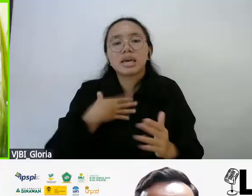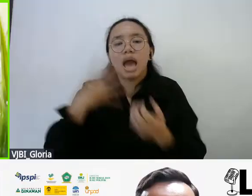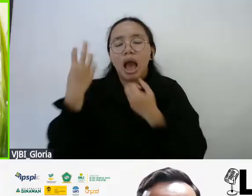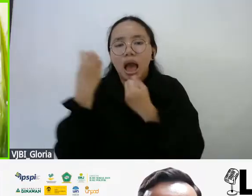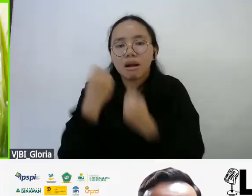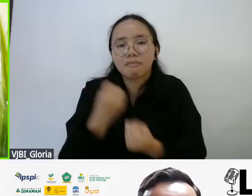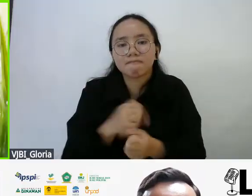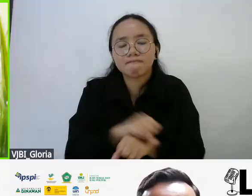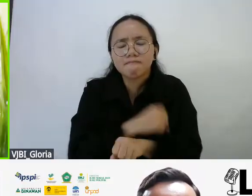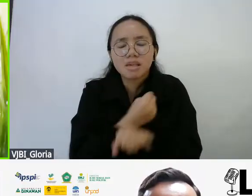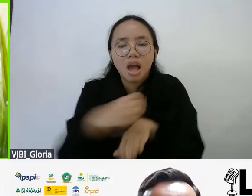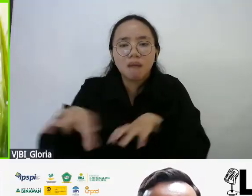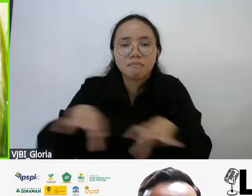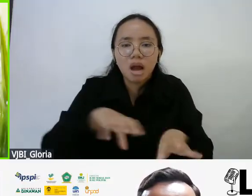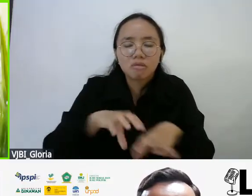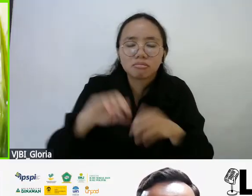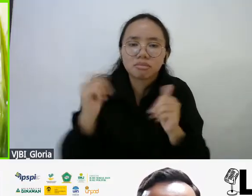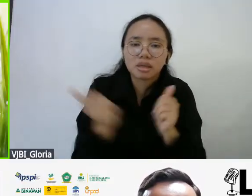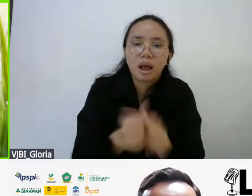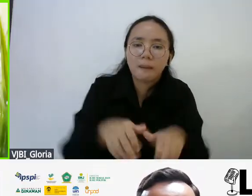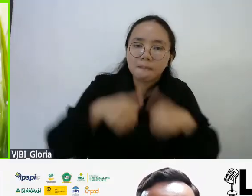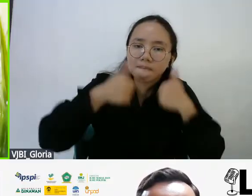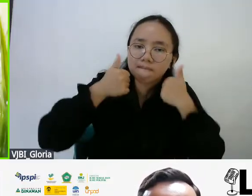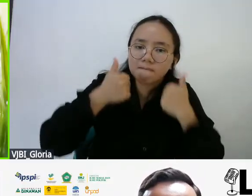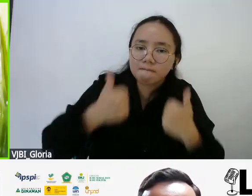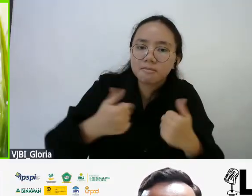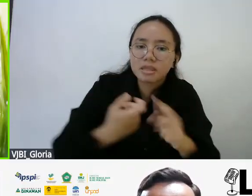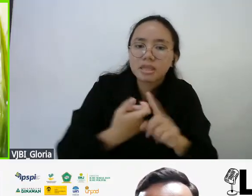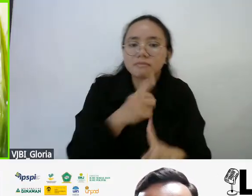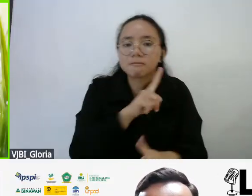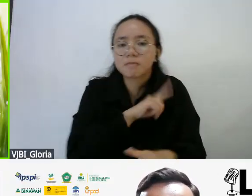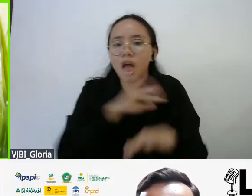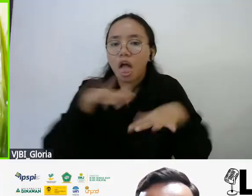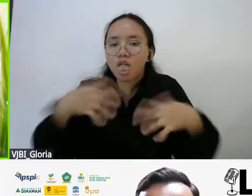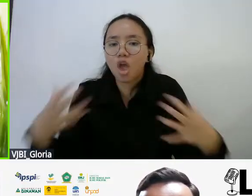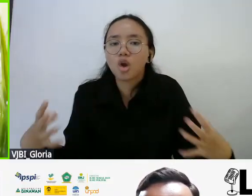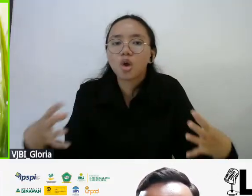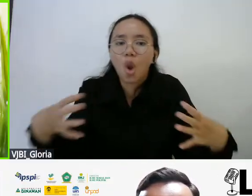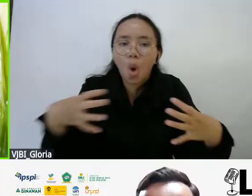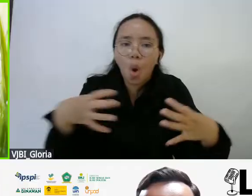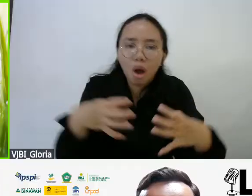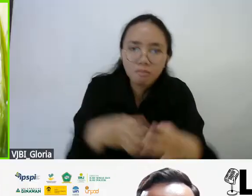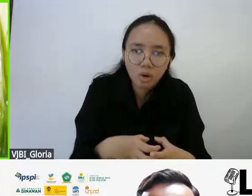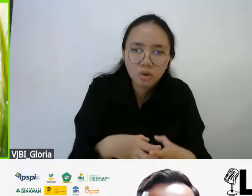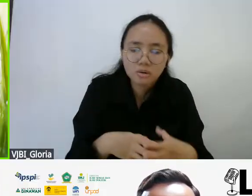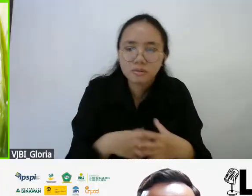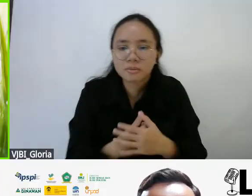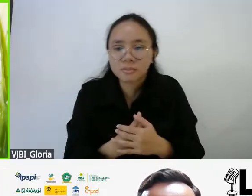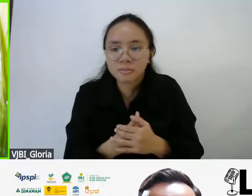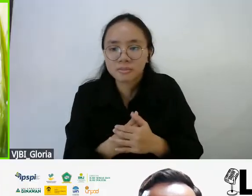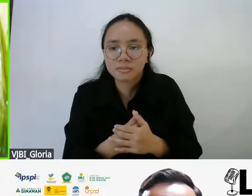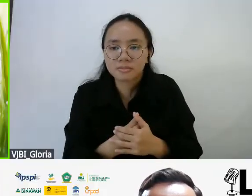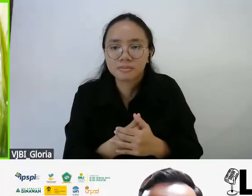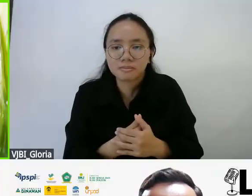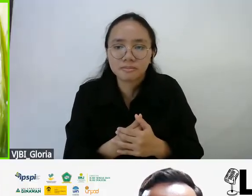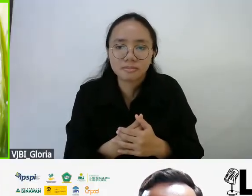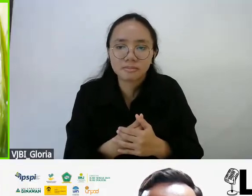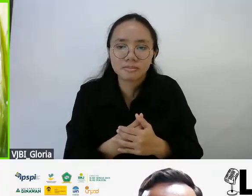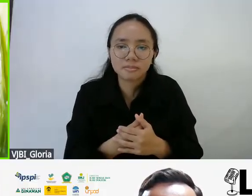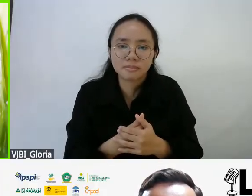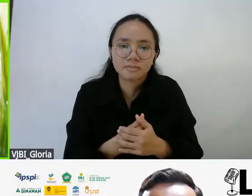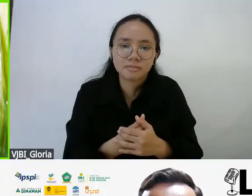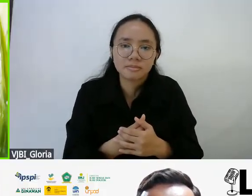level. And I know one of the closing things was that for me to give